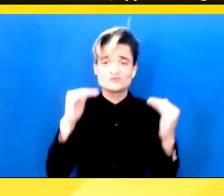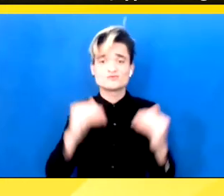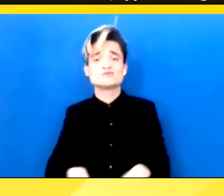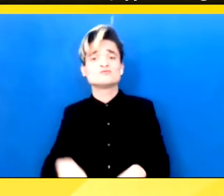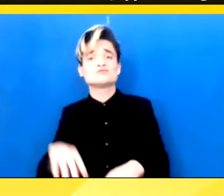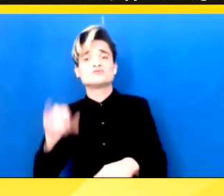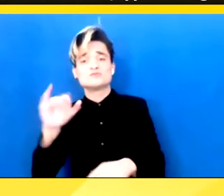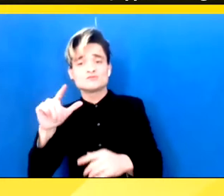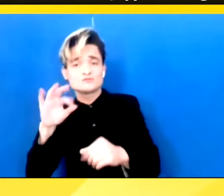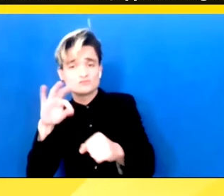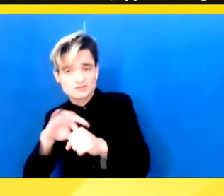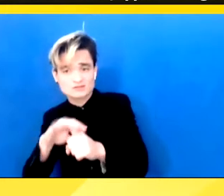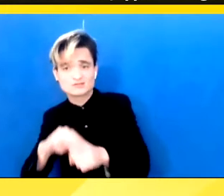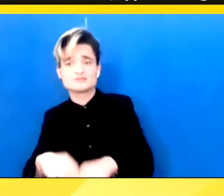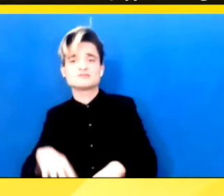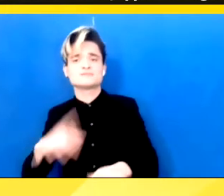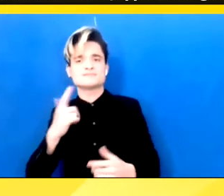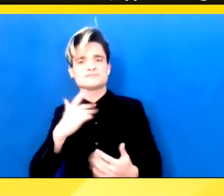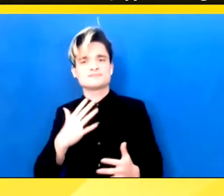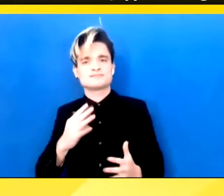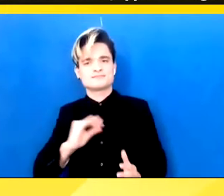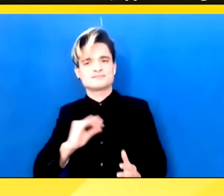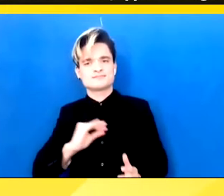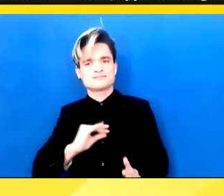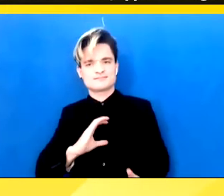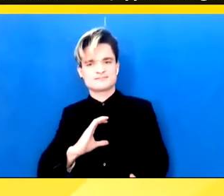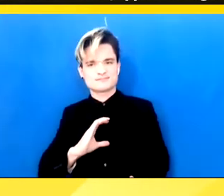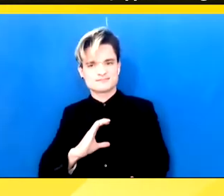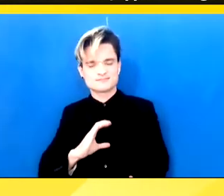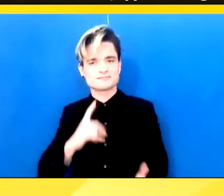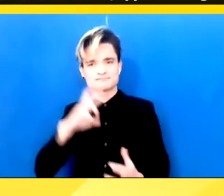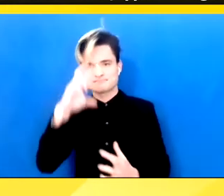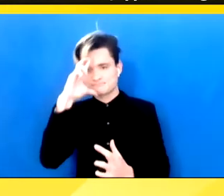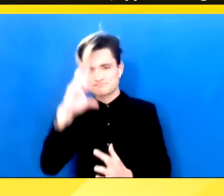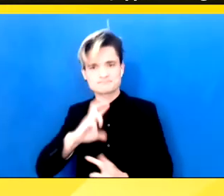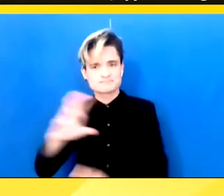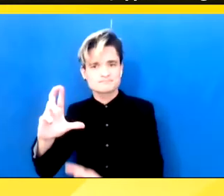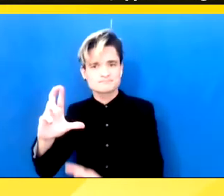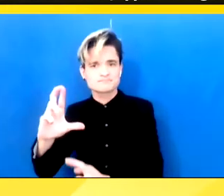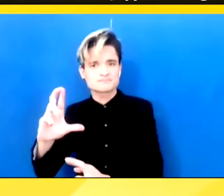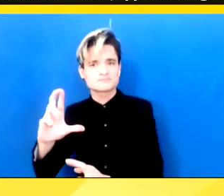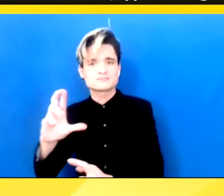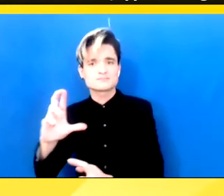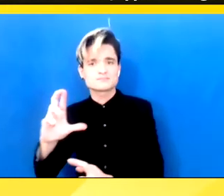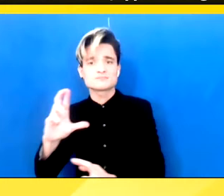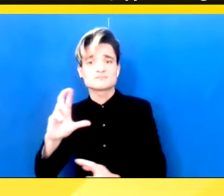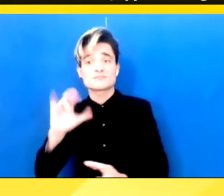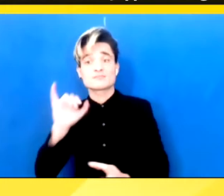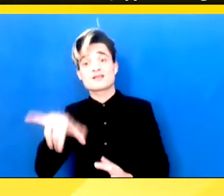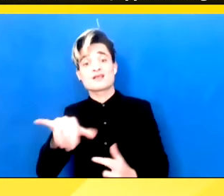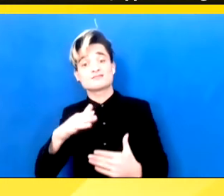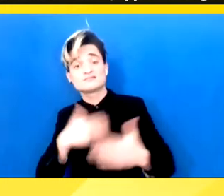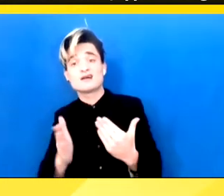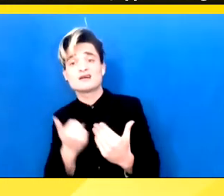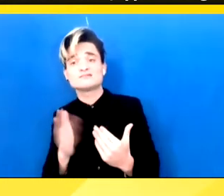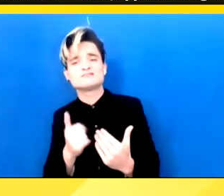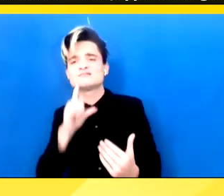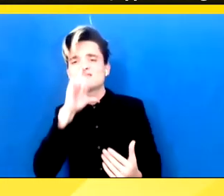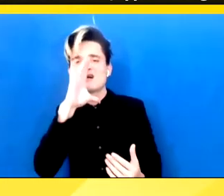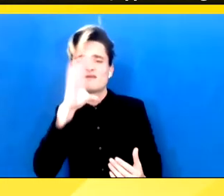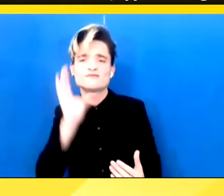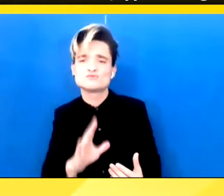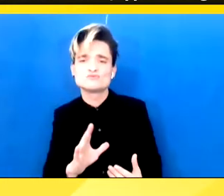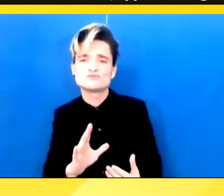have never been easy and is a continuing struggle for all of us. So sisters and brothers and working families, do not